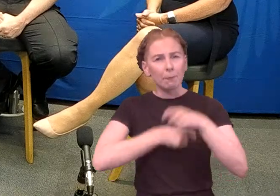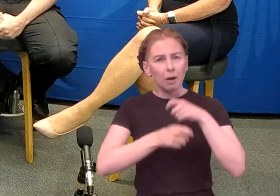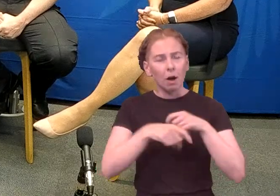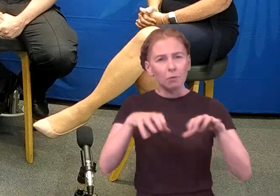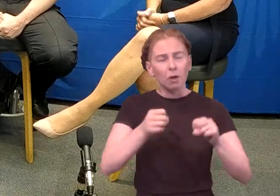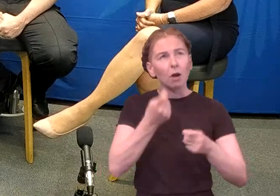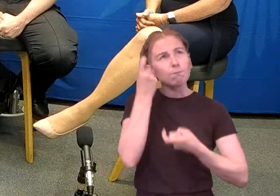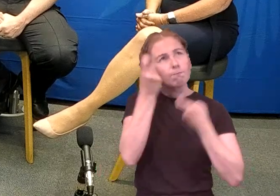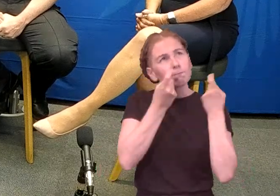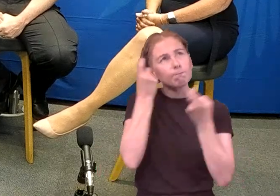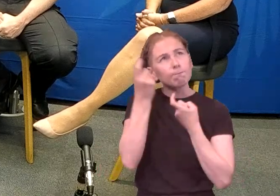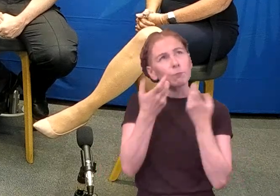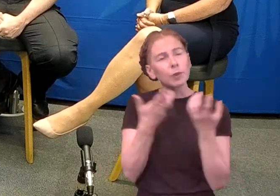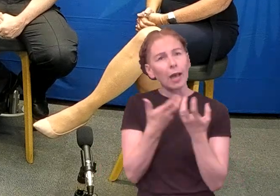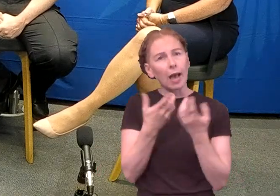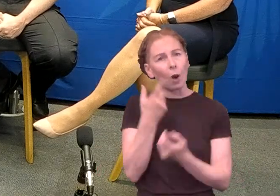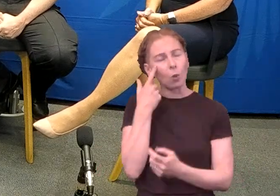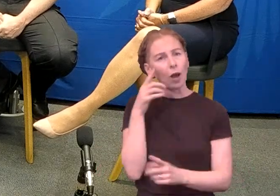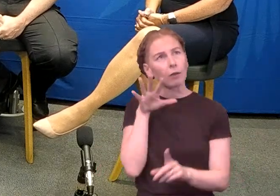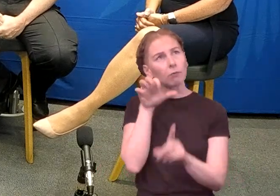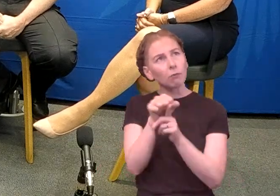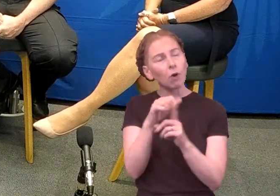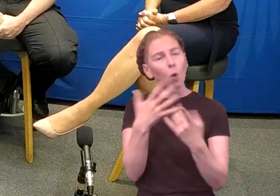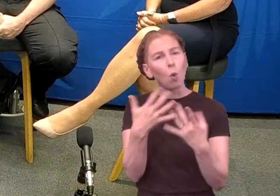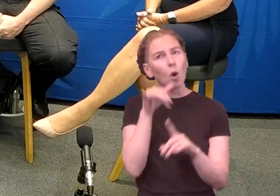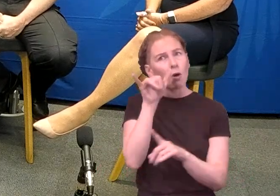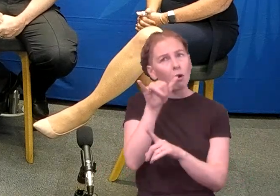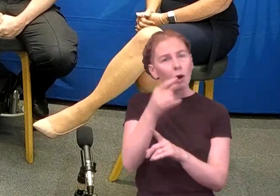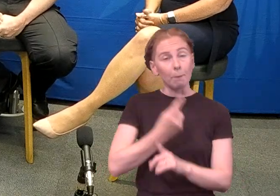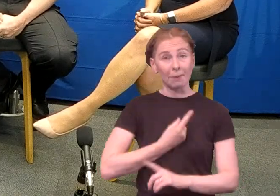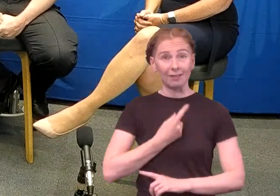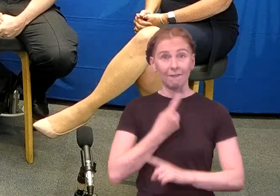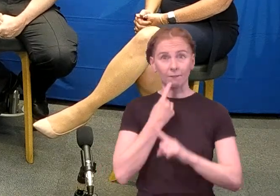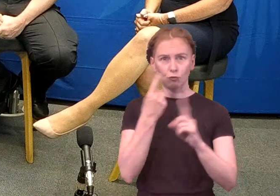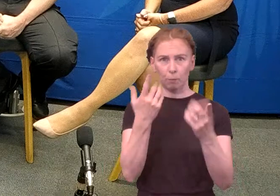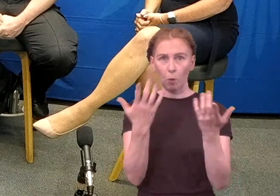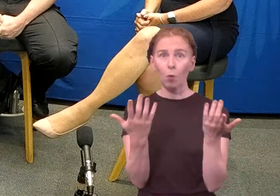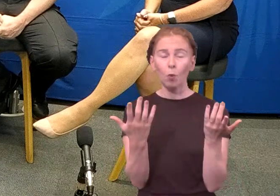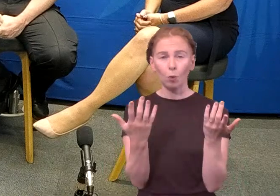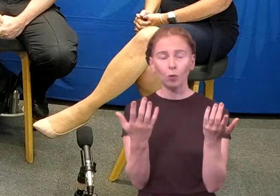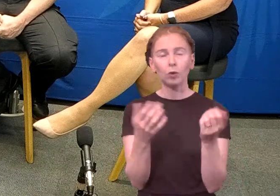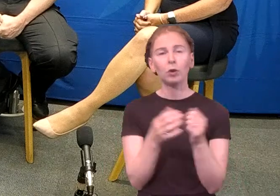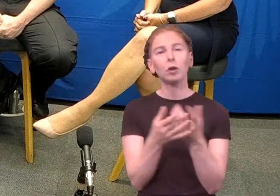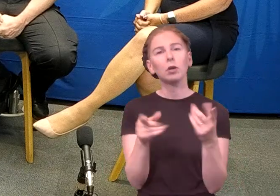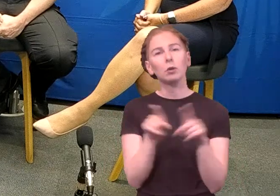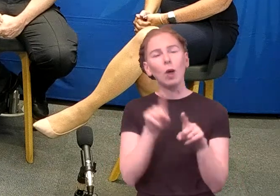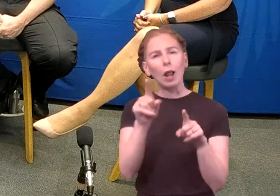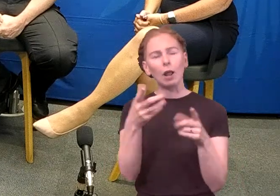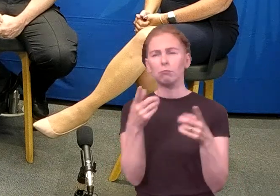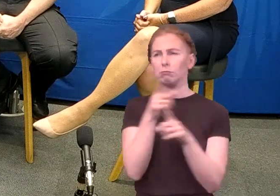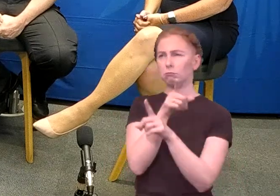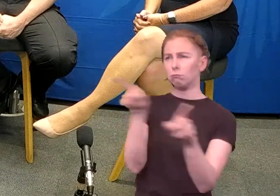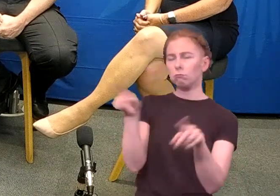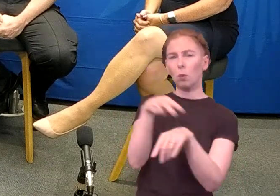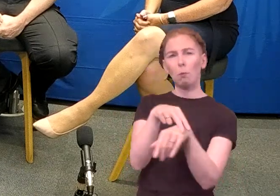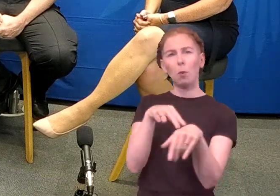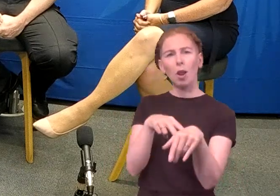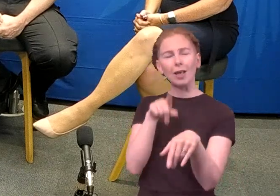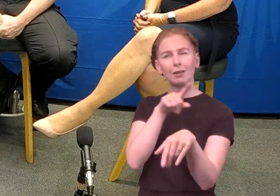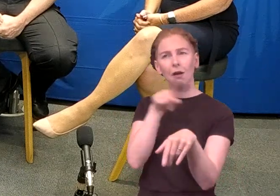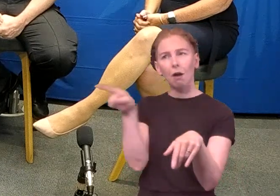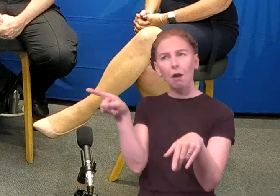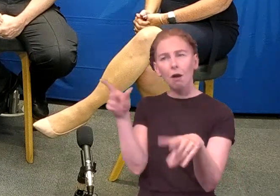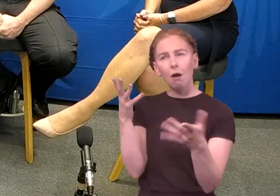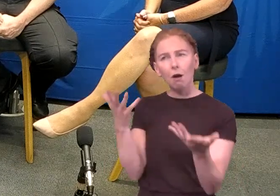play in spotting modern slavery, and also has given you an insight into what we're doing to tackle this awful